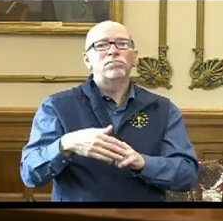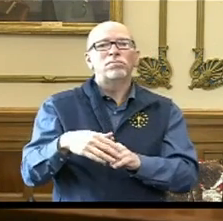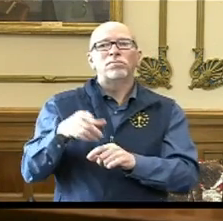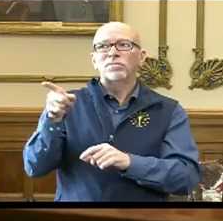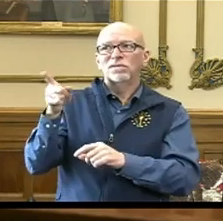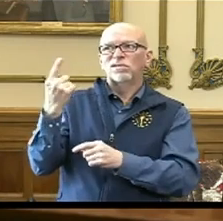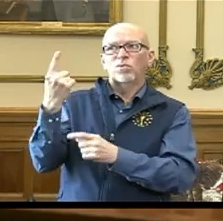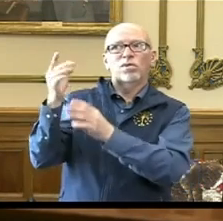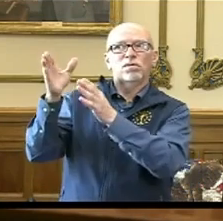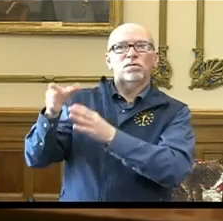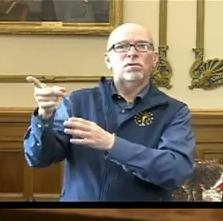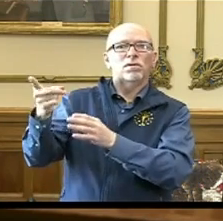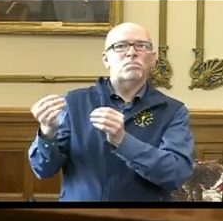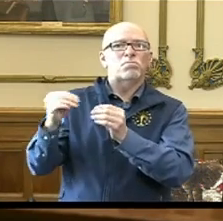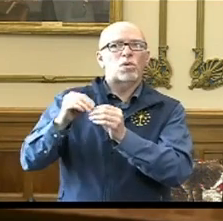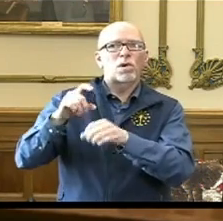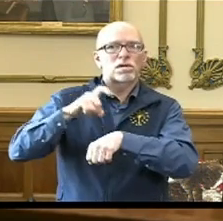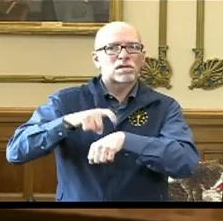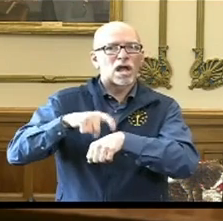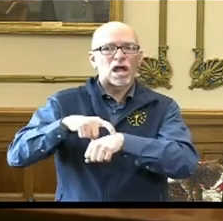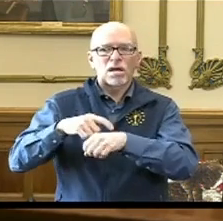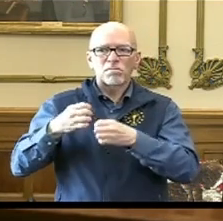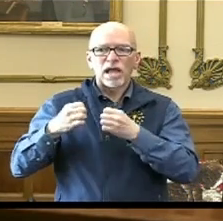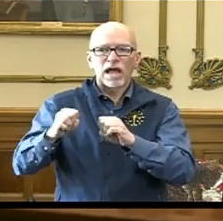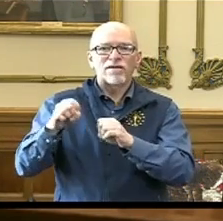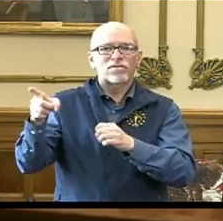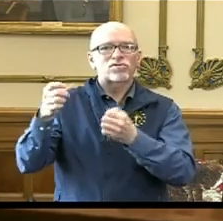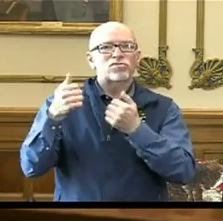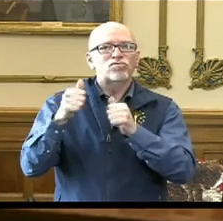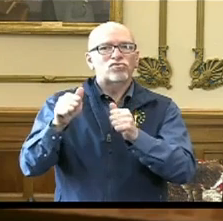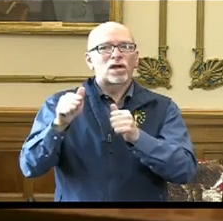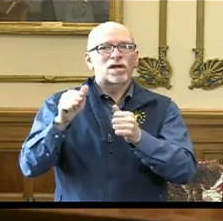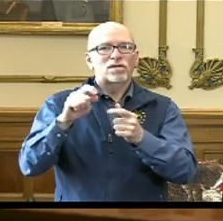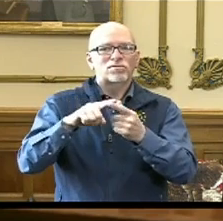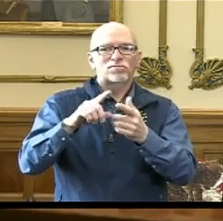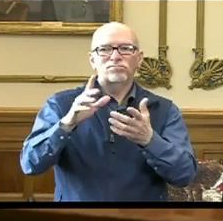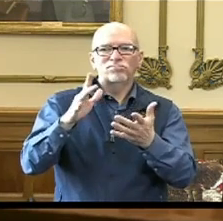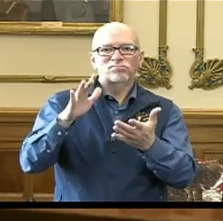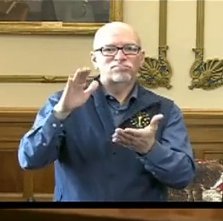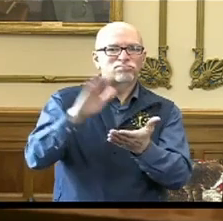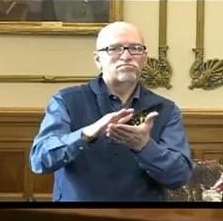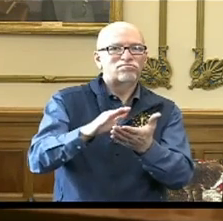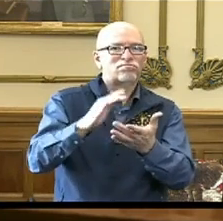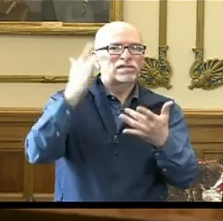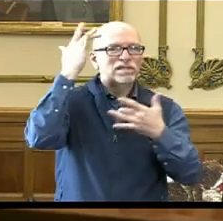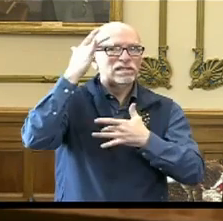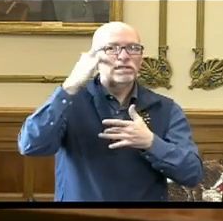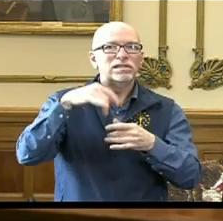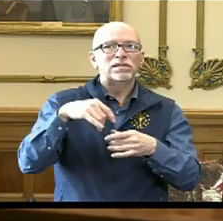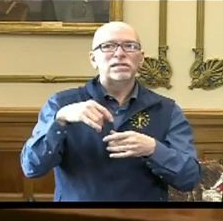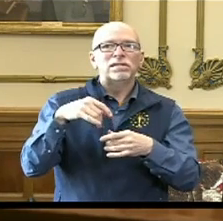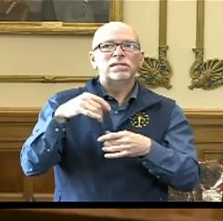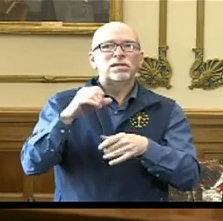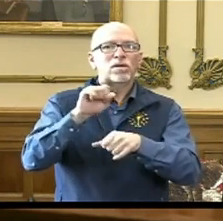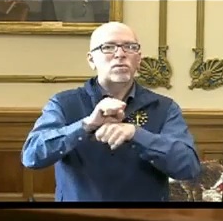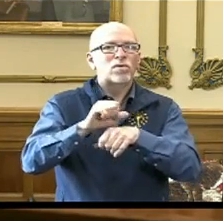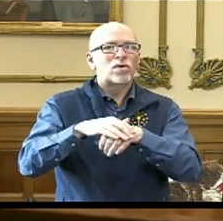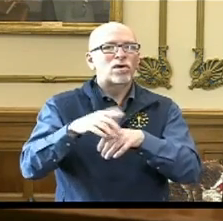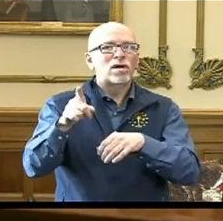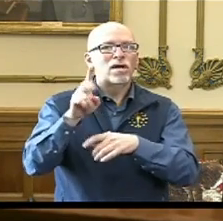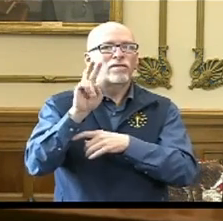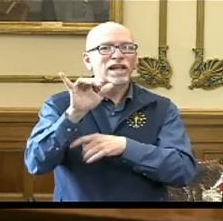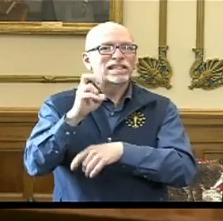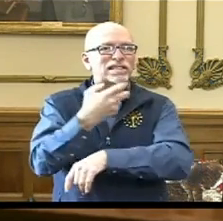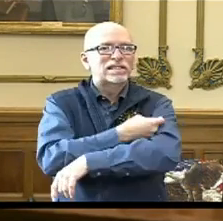one individual that's put more time and effort into trying to tamp down infectious diseases, work on